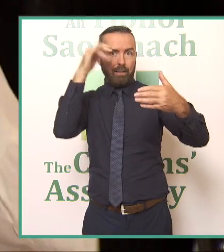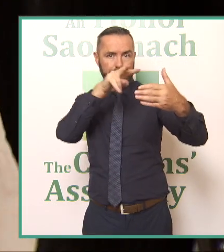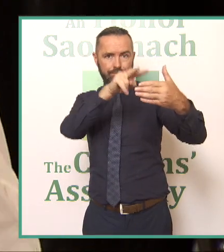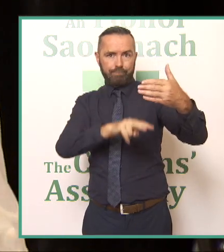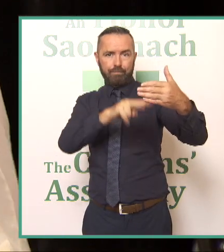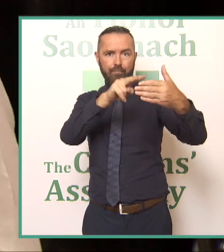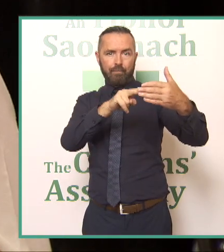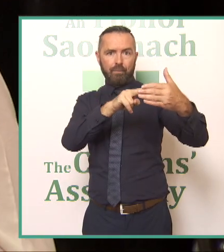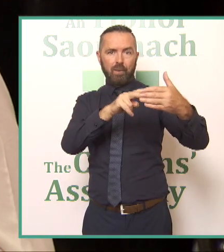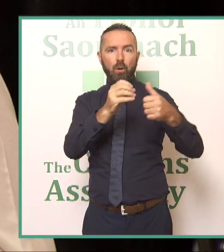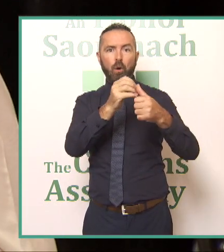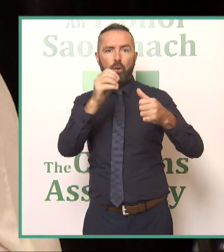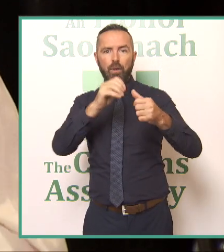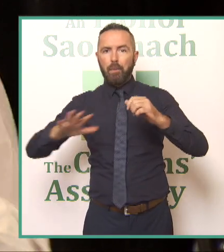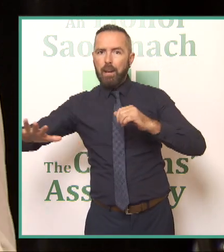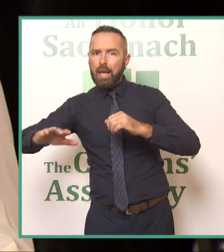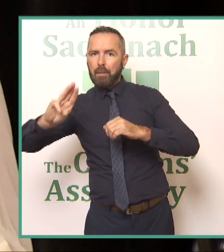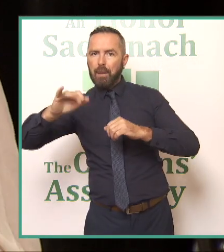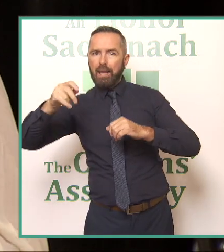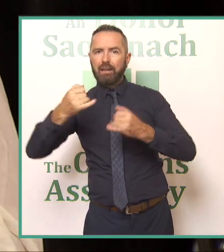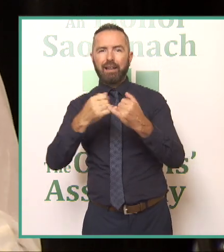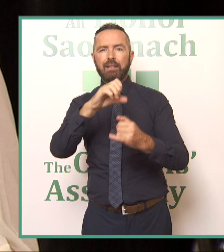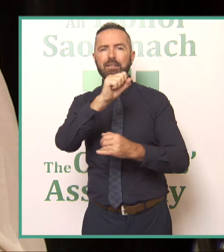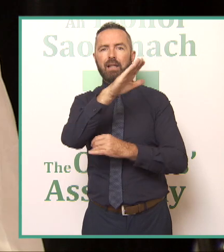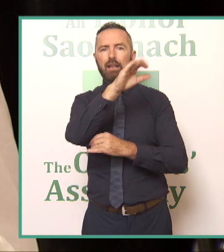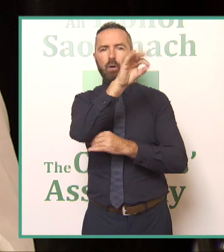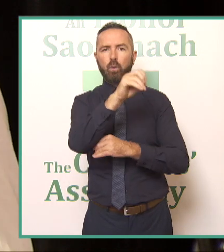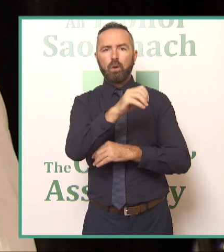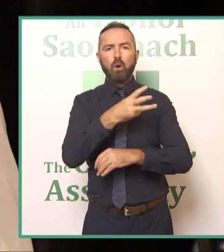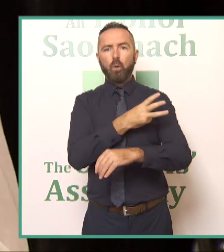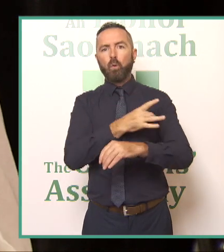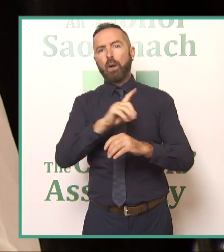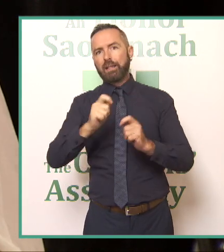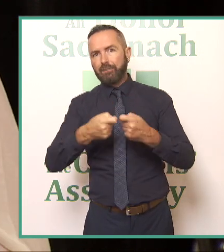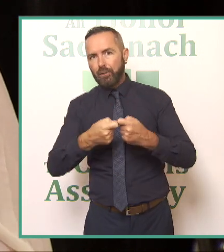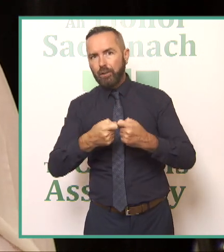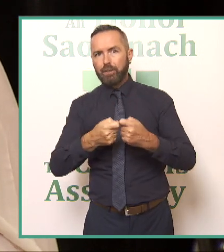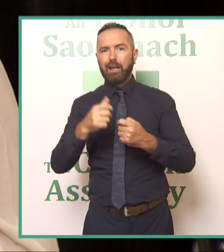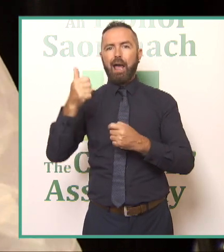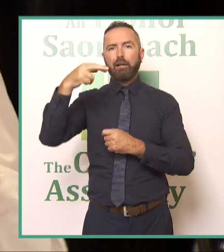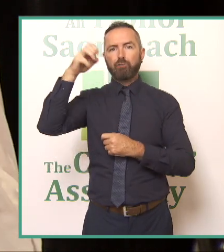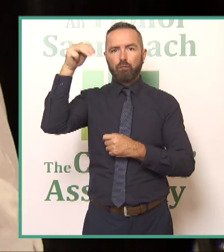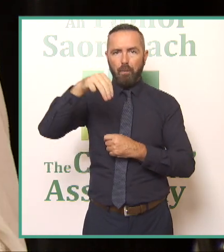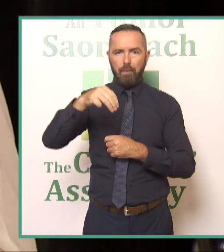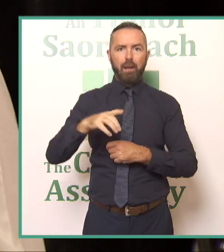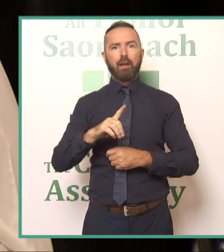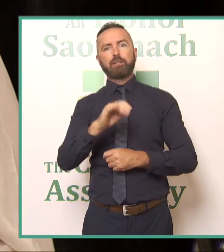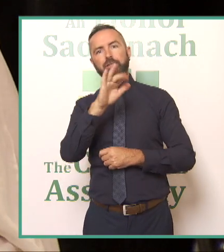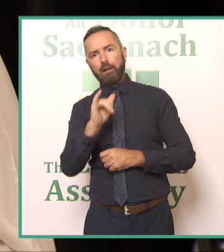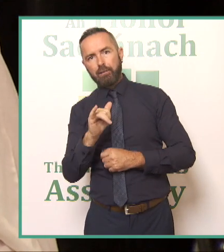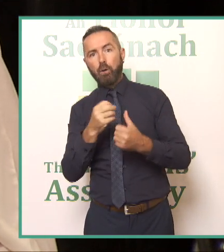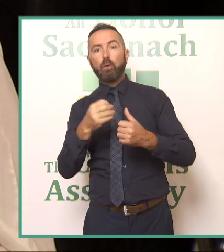that various plains come into existence. So in Sligo, Wexford, Antrim, Derry, various lakes come